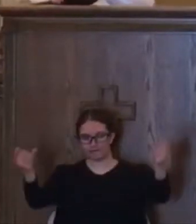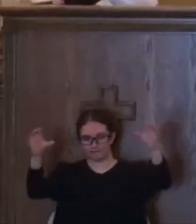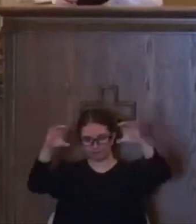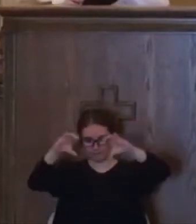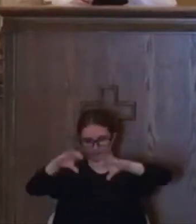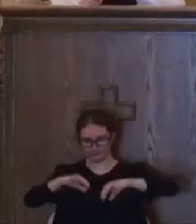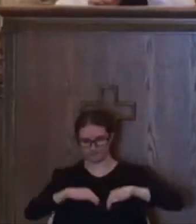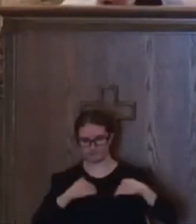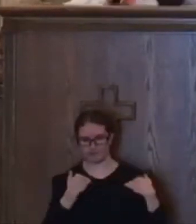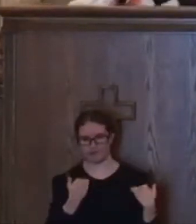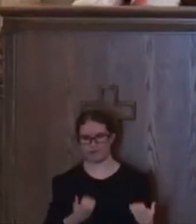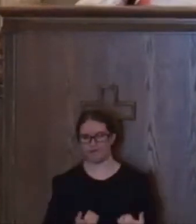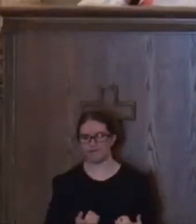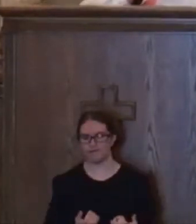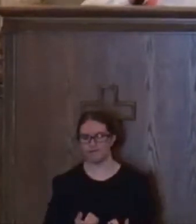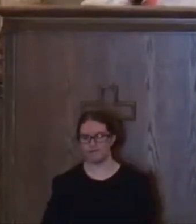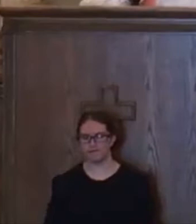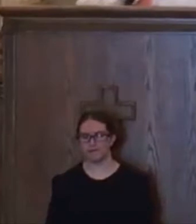telling you,